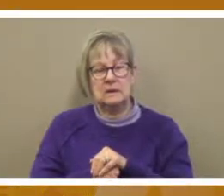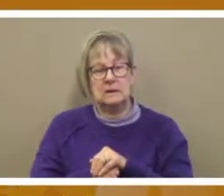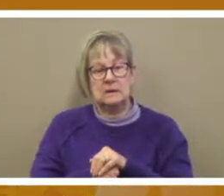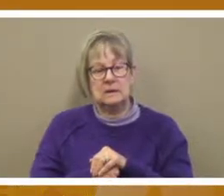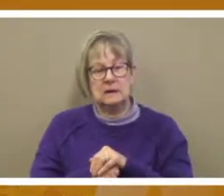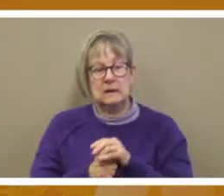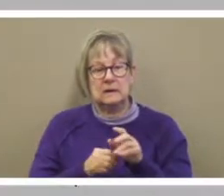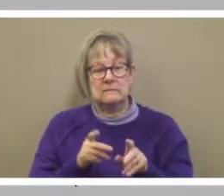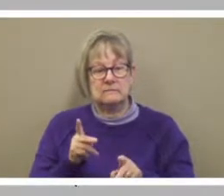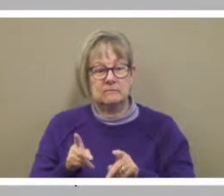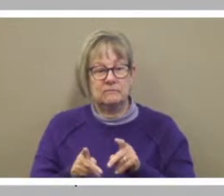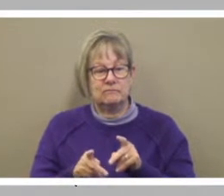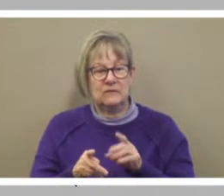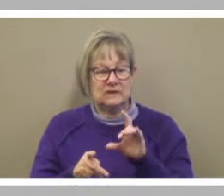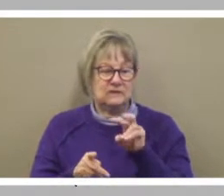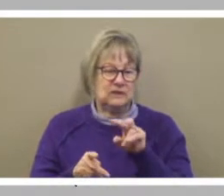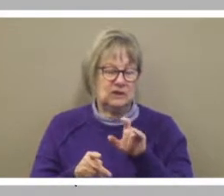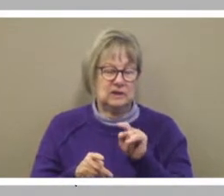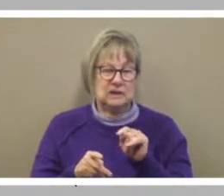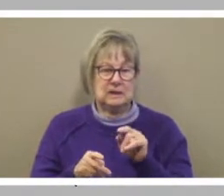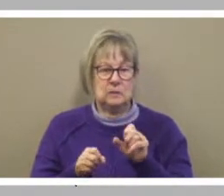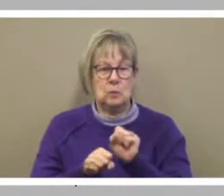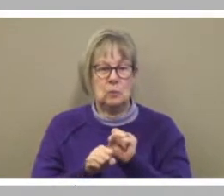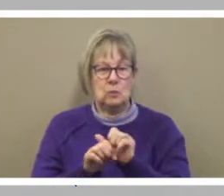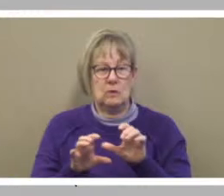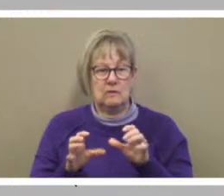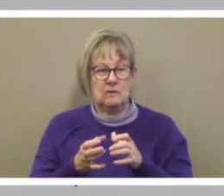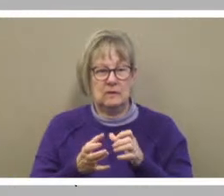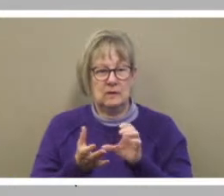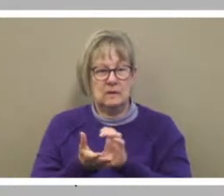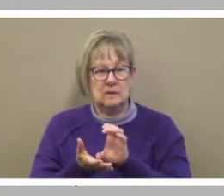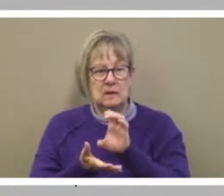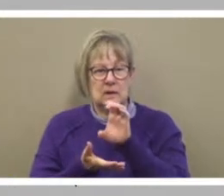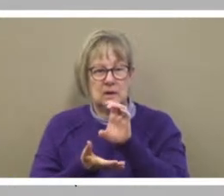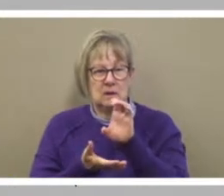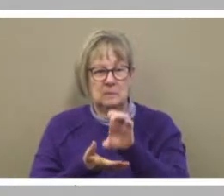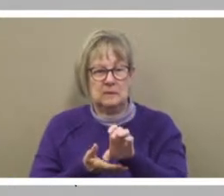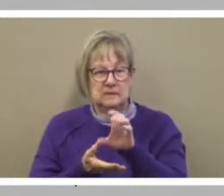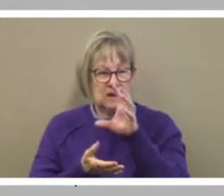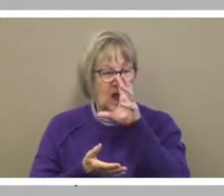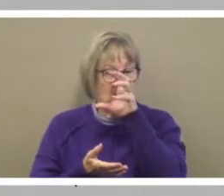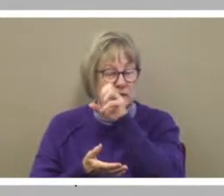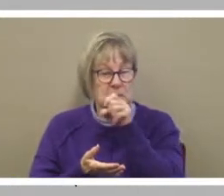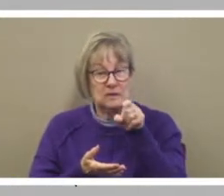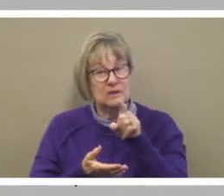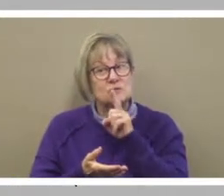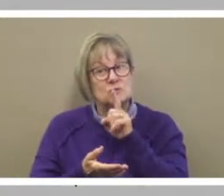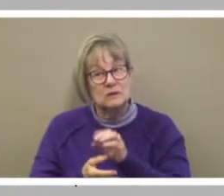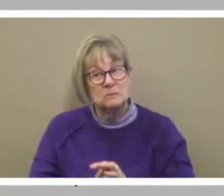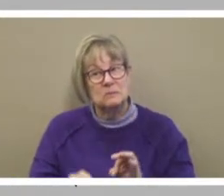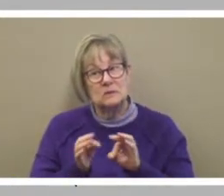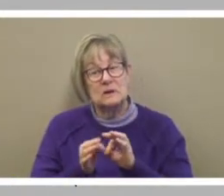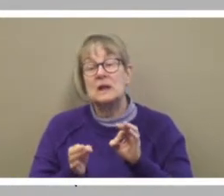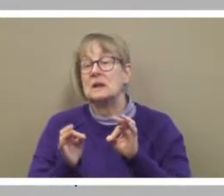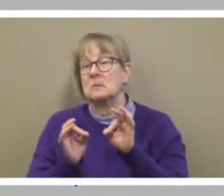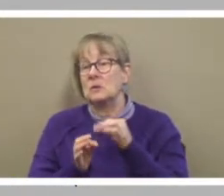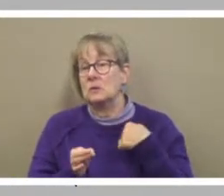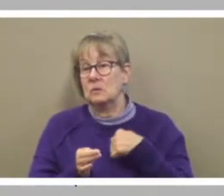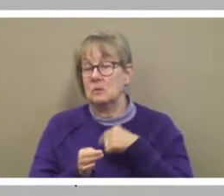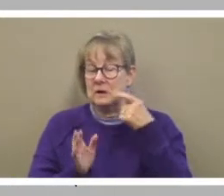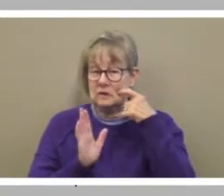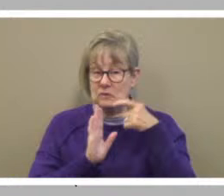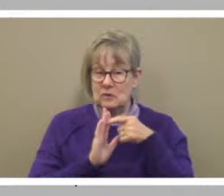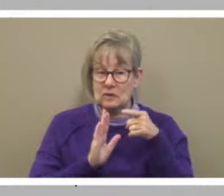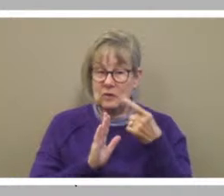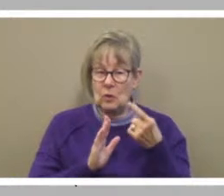Civilian workforce. So here are the compensation assumptions. And so these are really important. And it's important that we note that these are